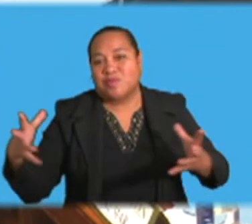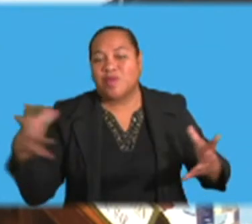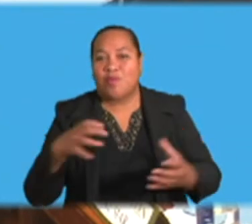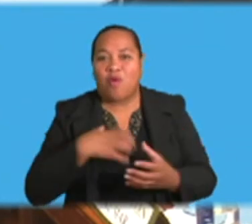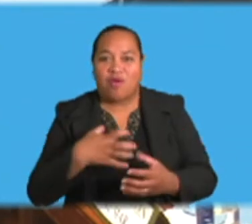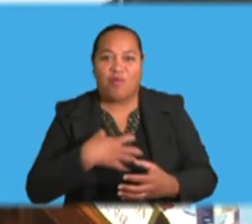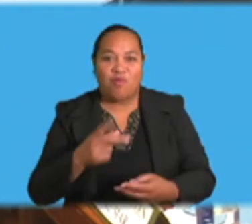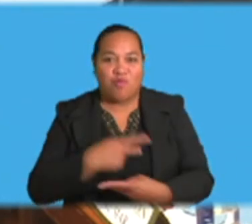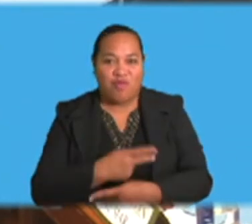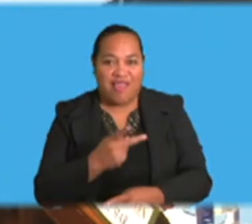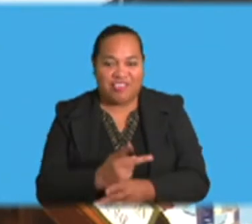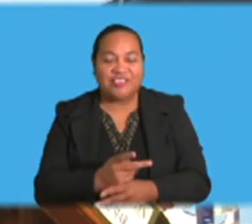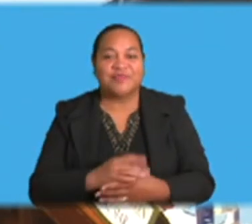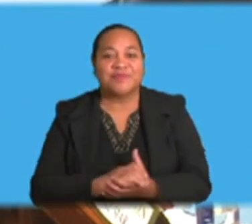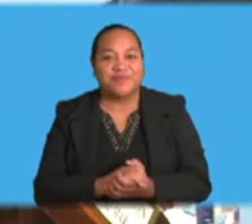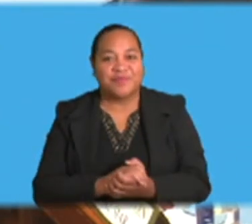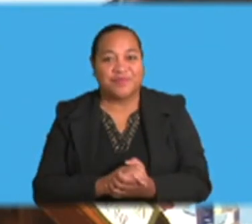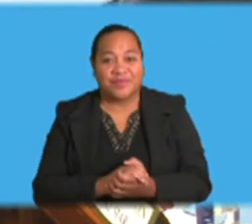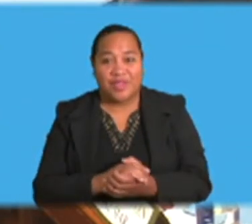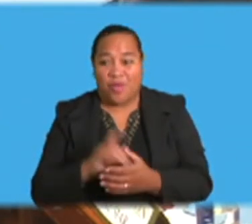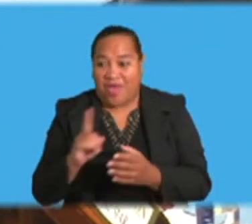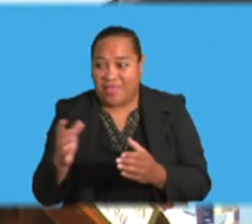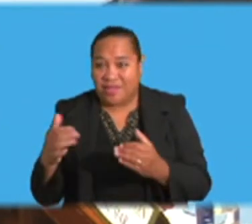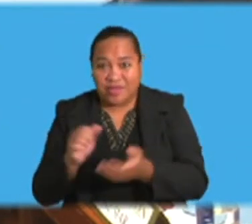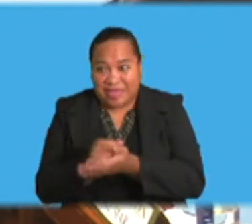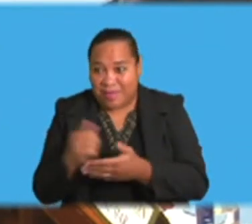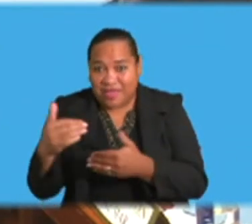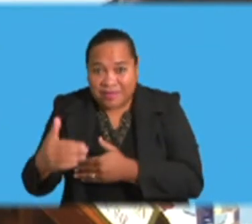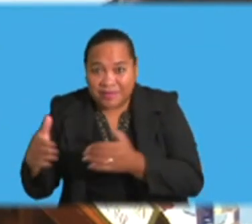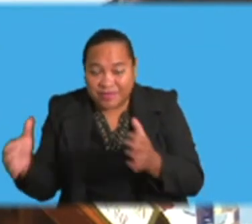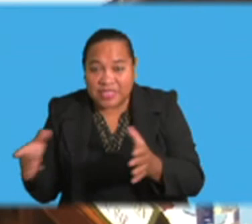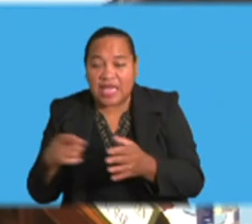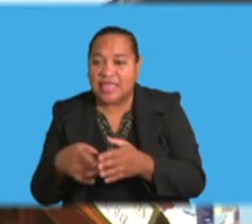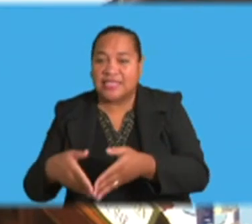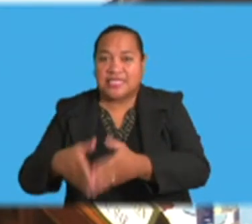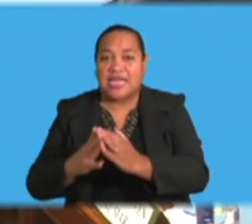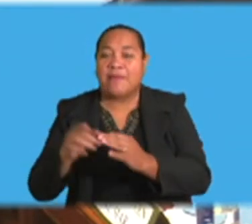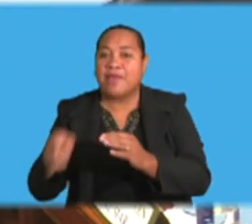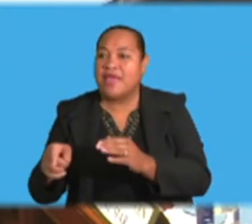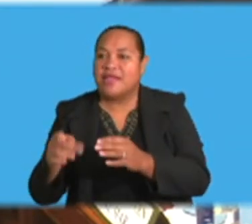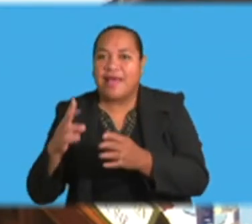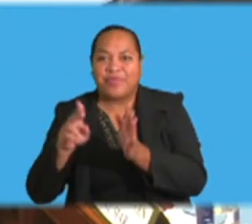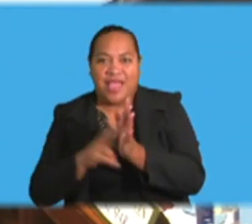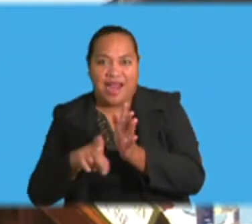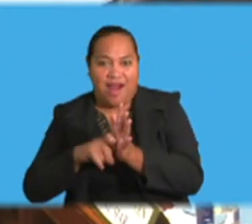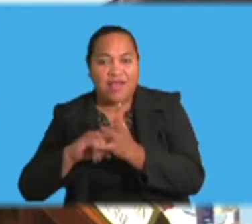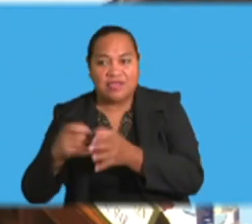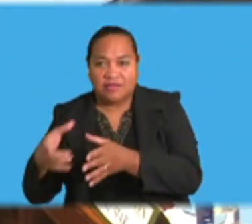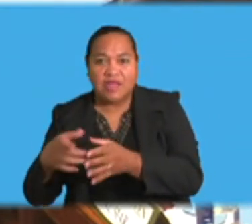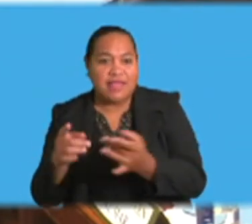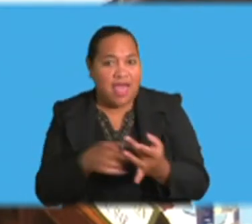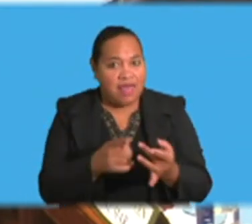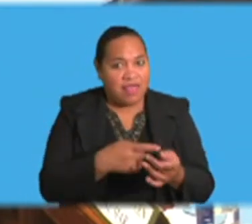production. While the incubator system is set up at the NRS hatchery, the hopper breeding method